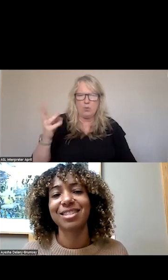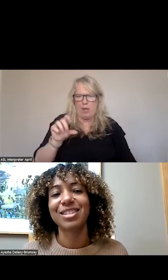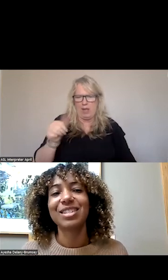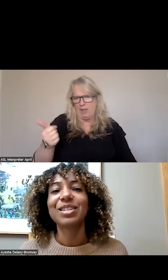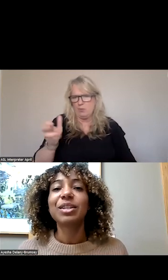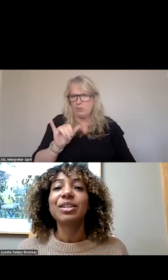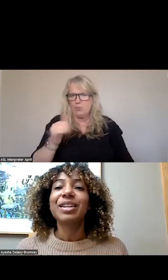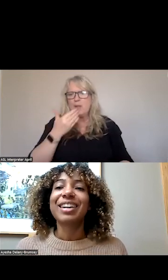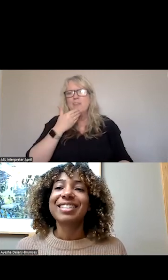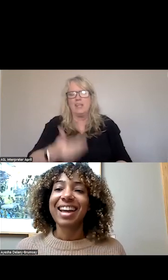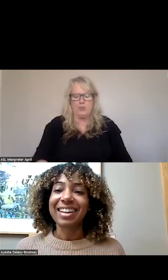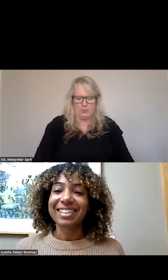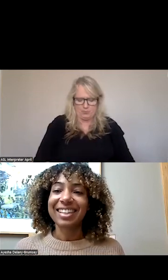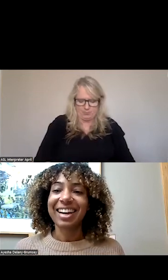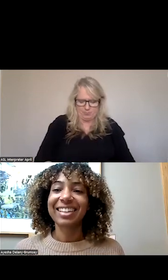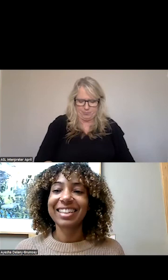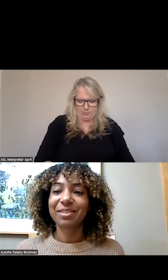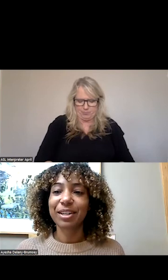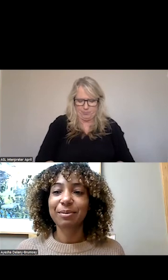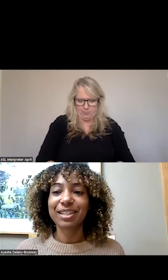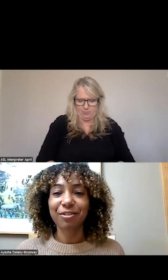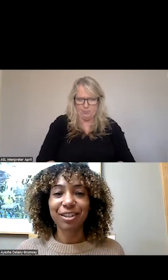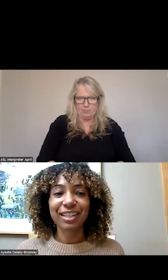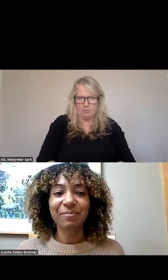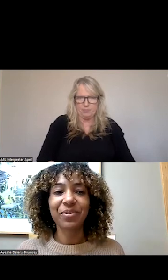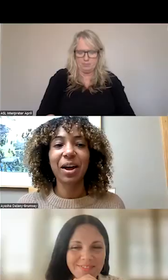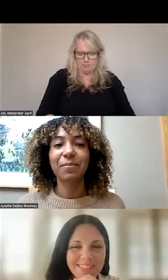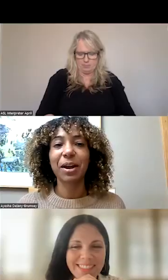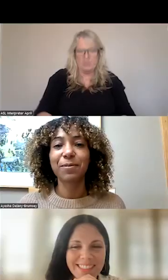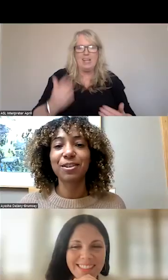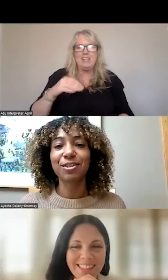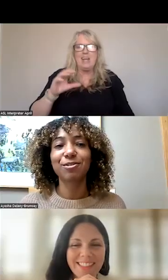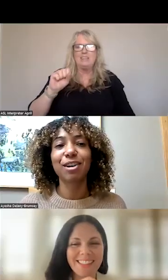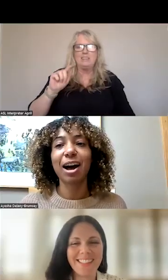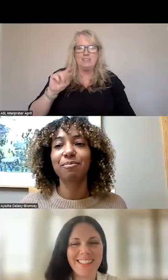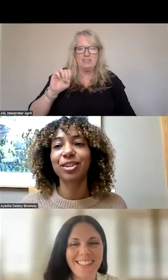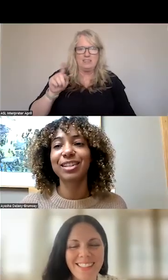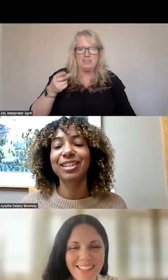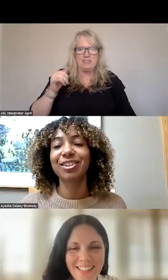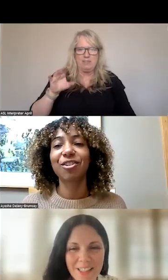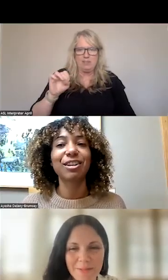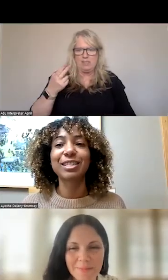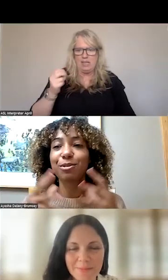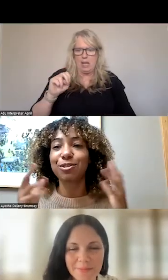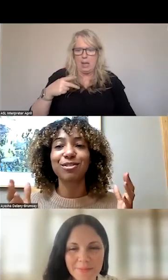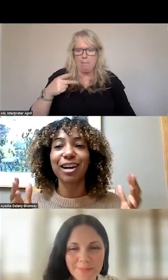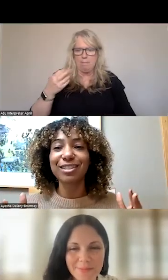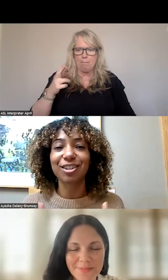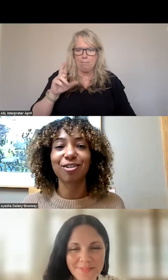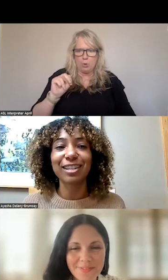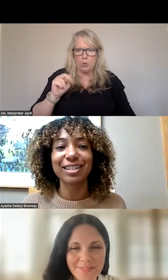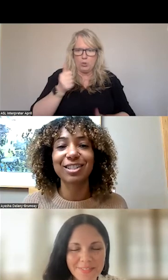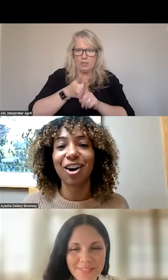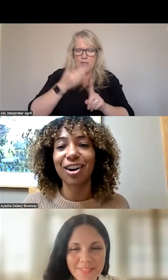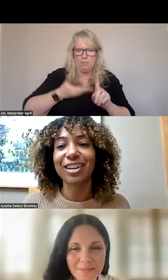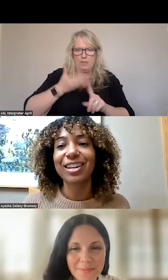you. Next, I'd like to bring up Stephanie Hepburn, who is the person who does